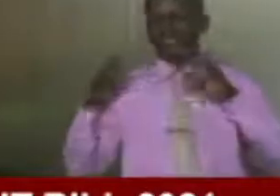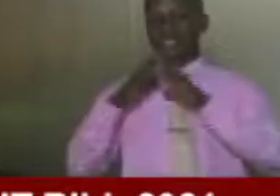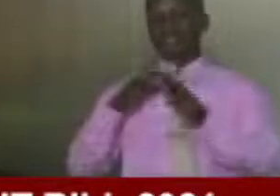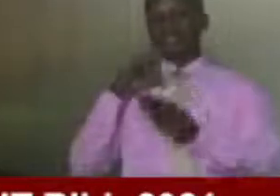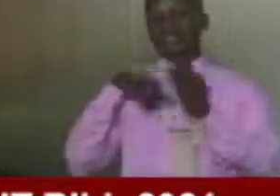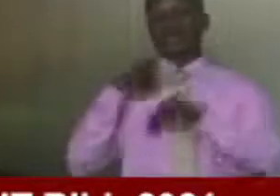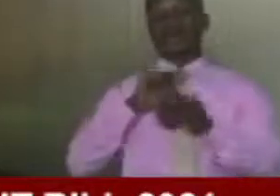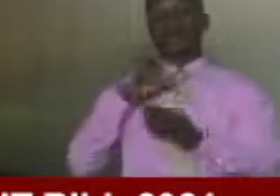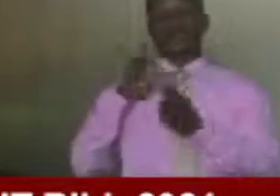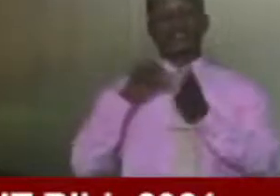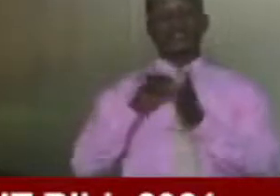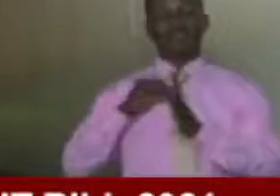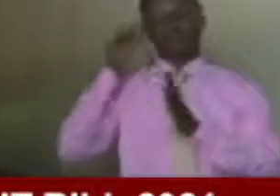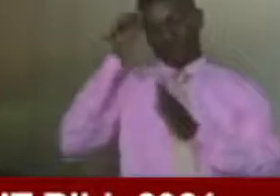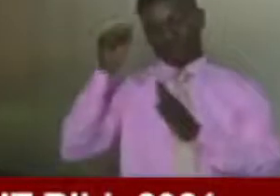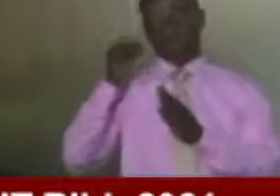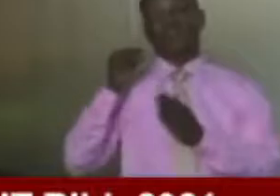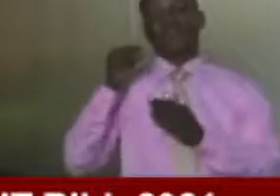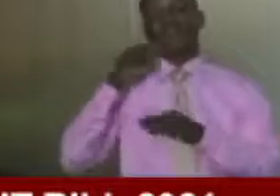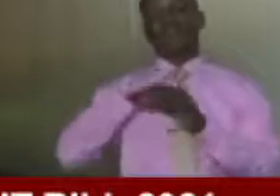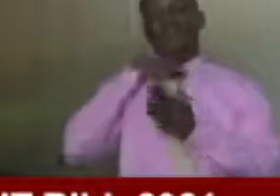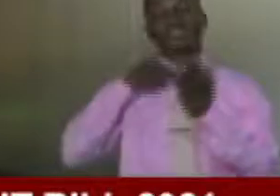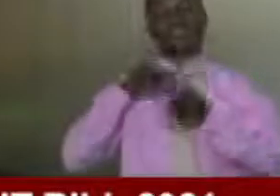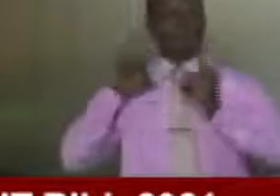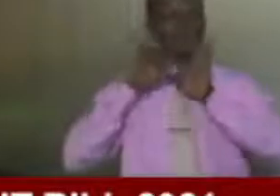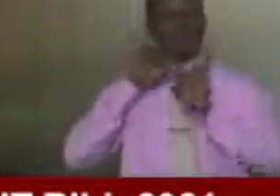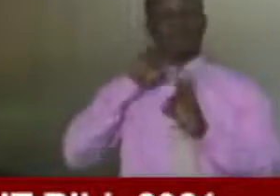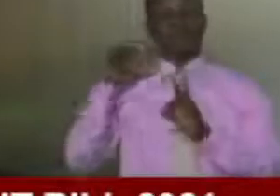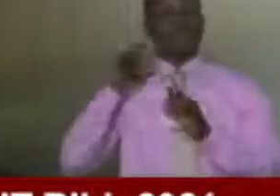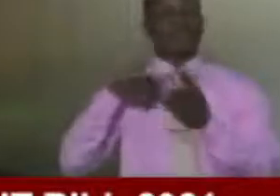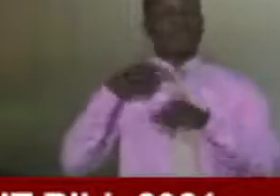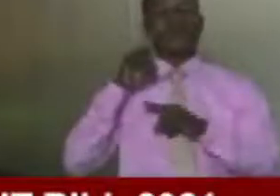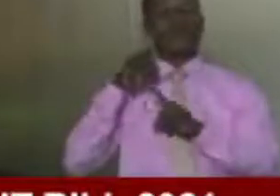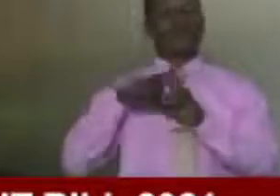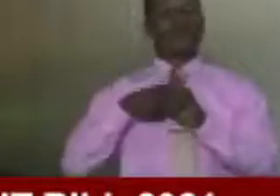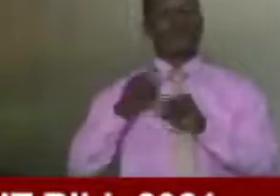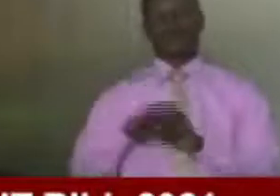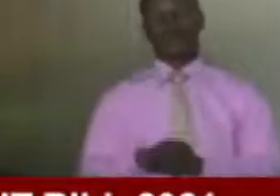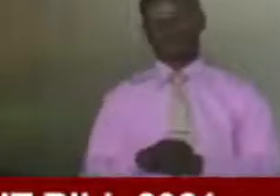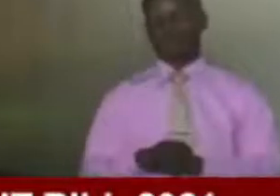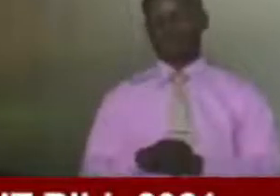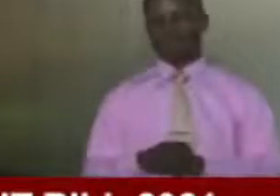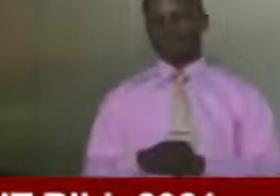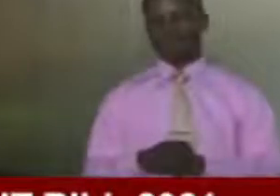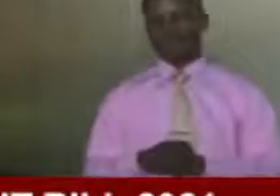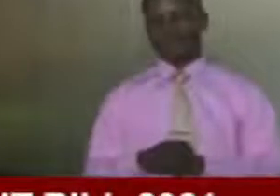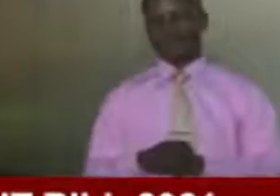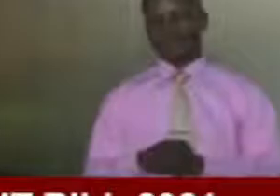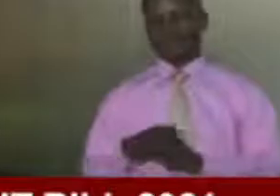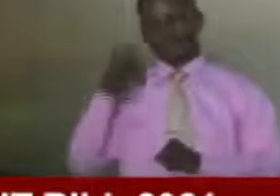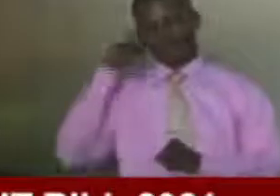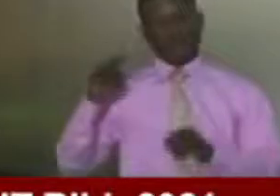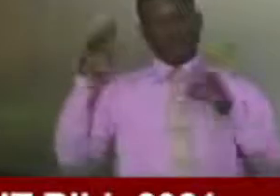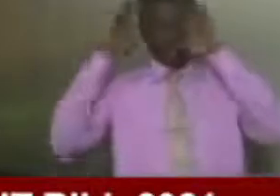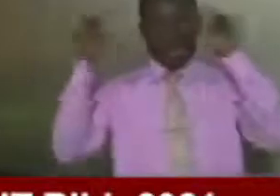to aspects of this important bill. It took almost a month. We grant the right of the president to make consultations